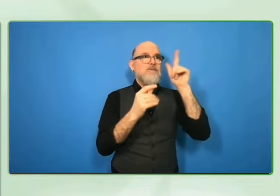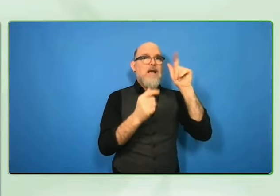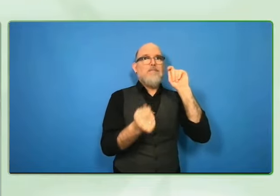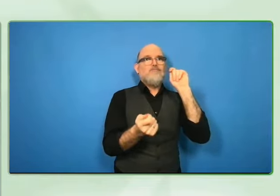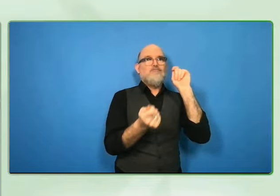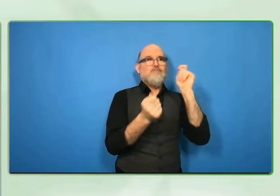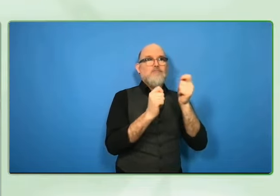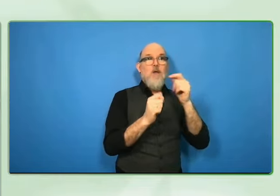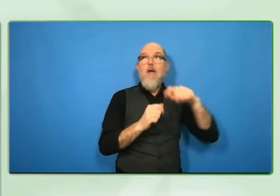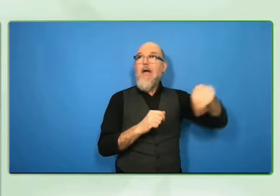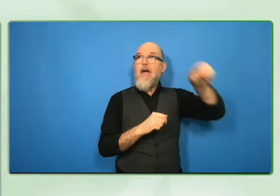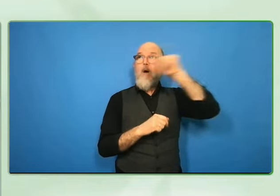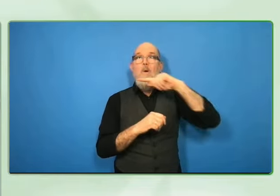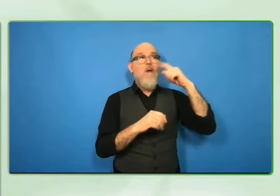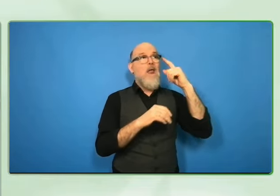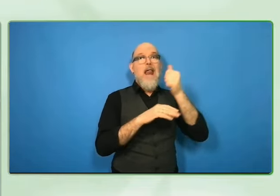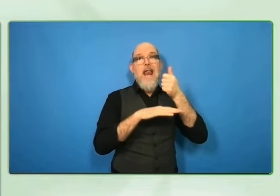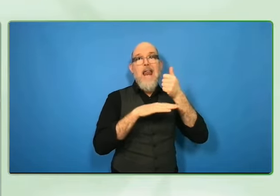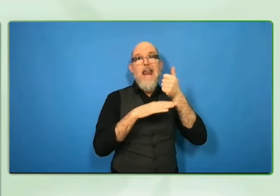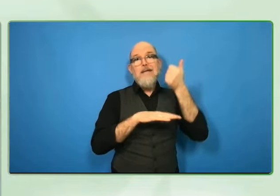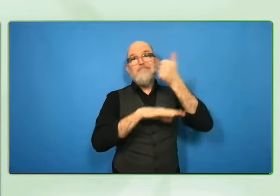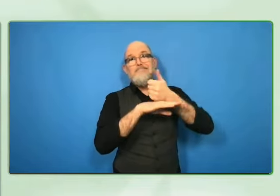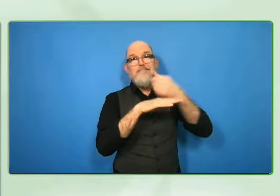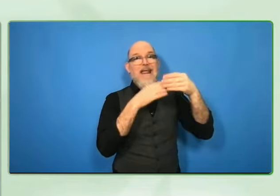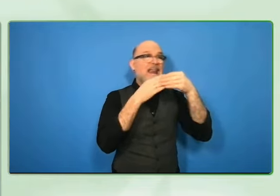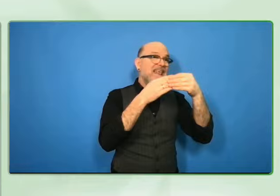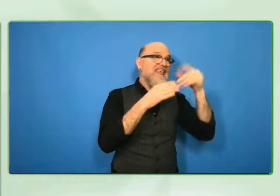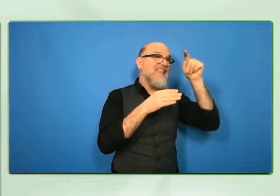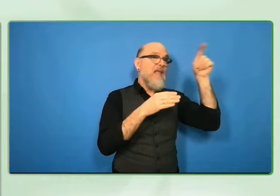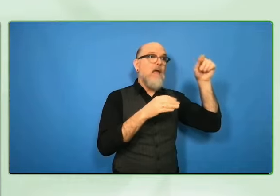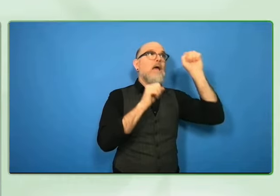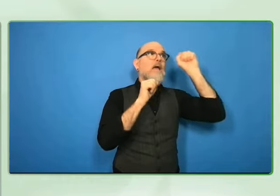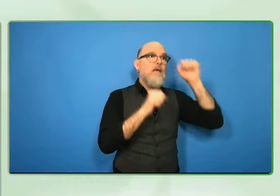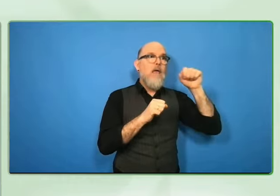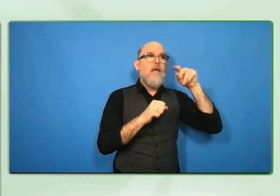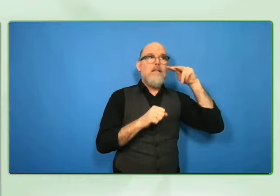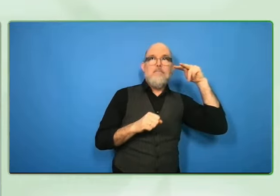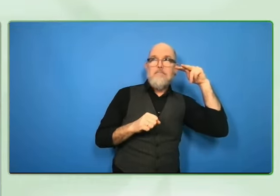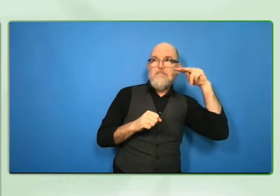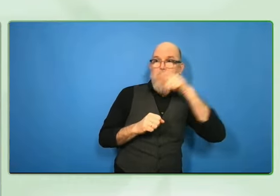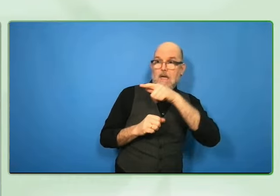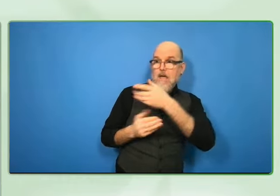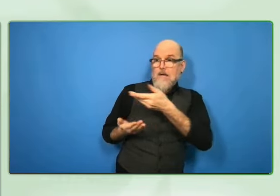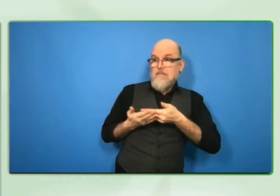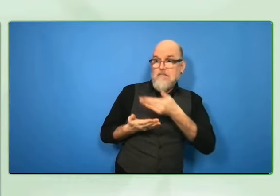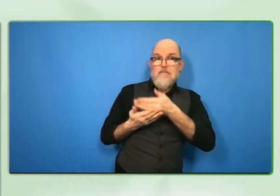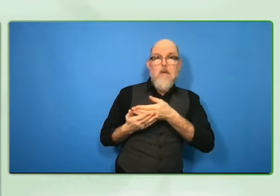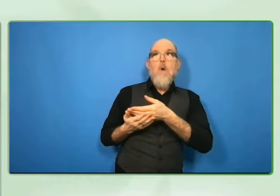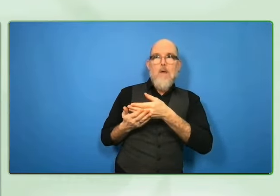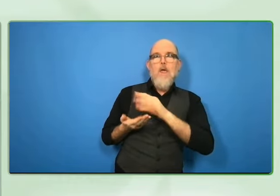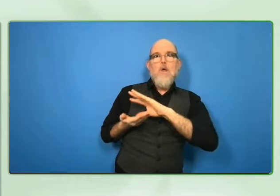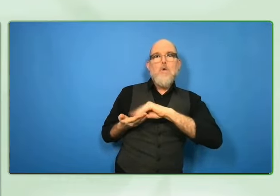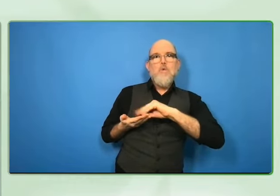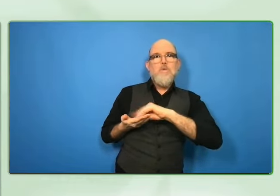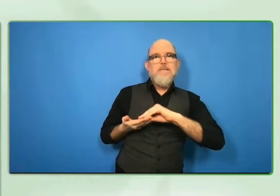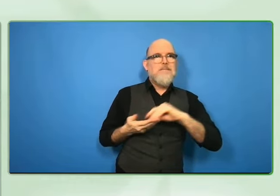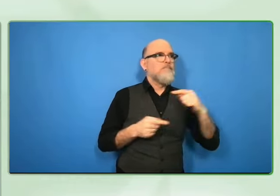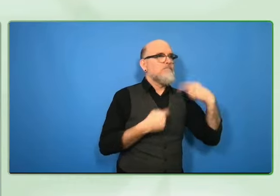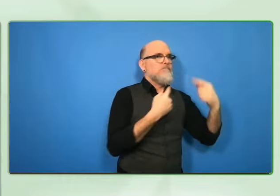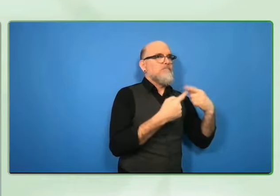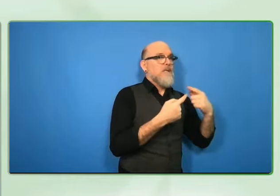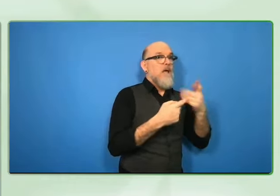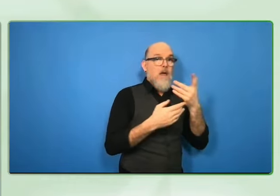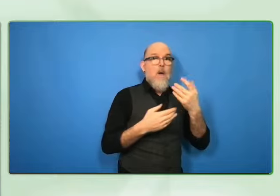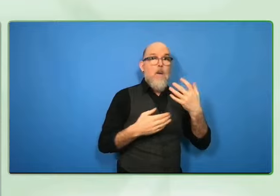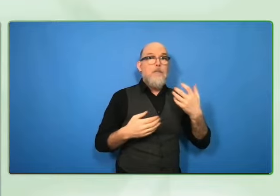our senior leaders to move from a medical model to a productivity-based model of adjustments, right? So personally,